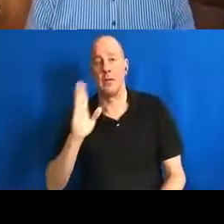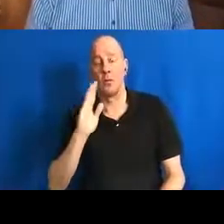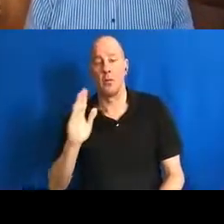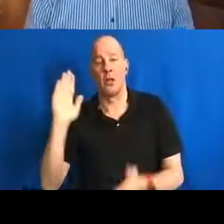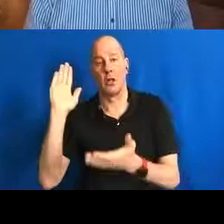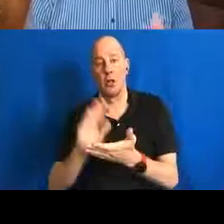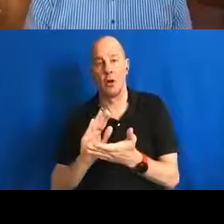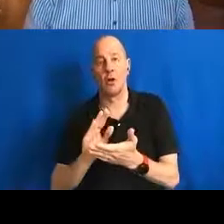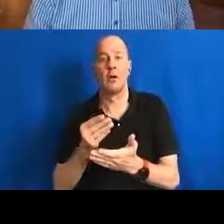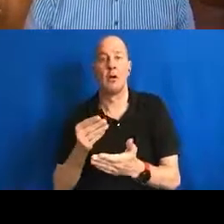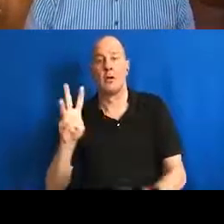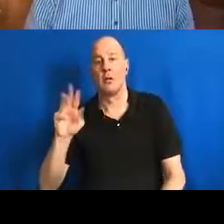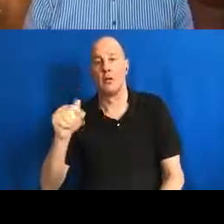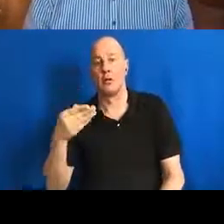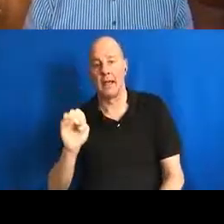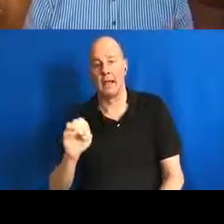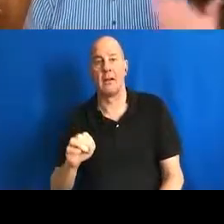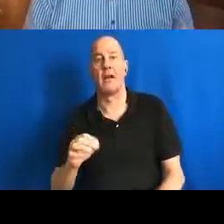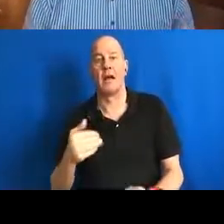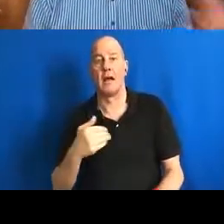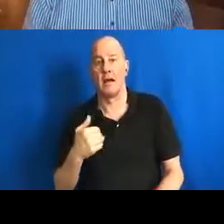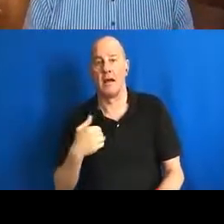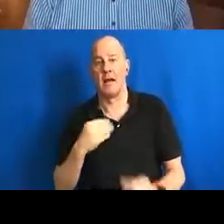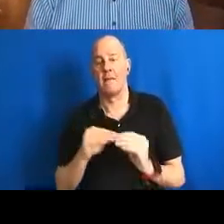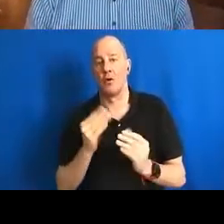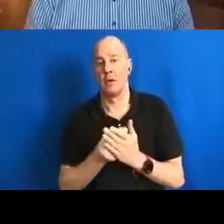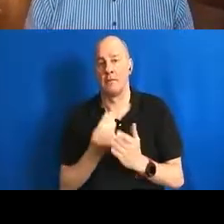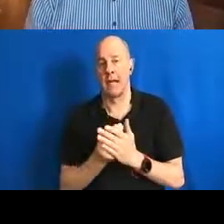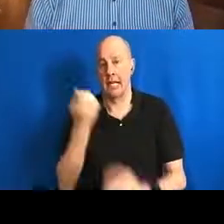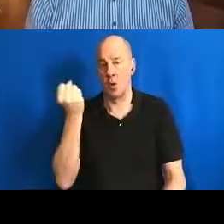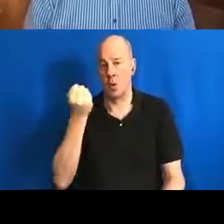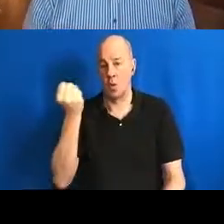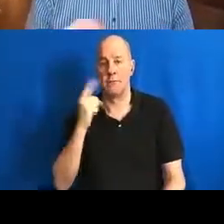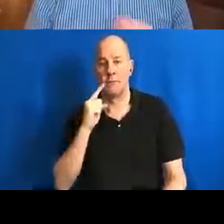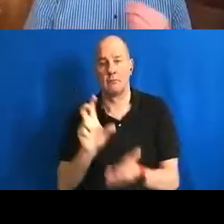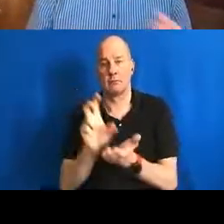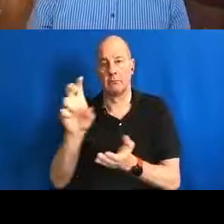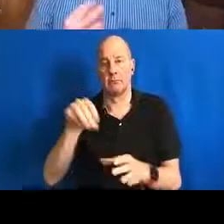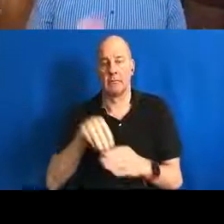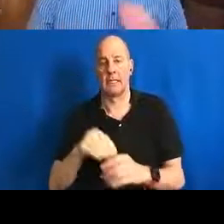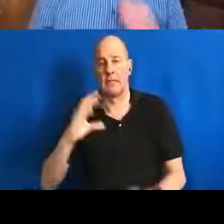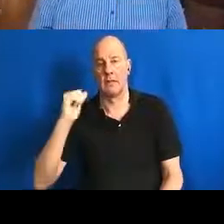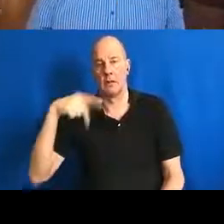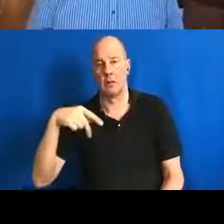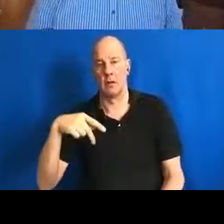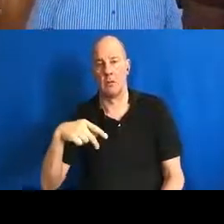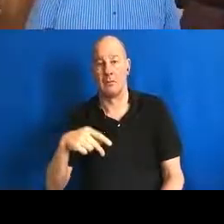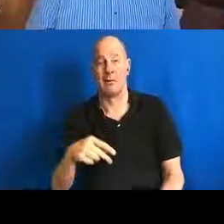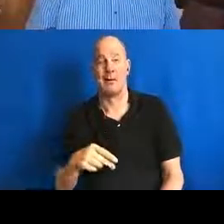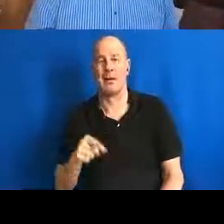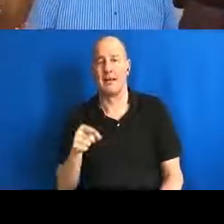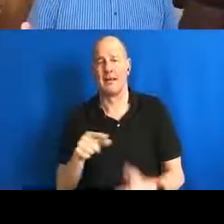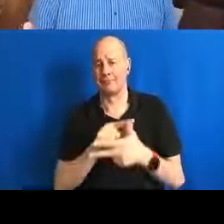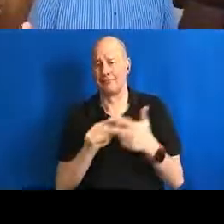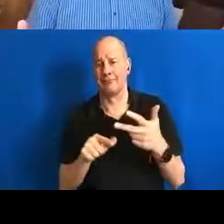patronage, let's take some more of that money and set it aside because we need to invest in our cooperative. So those are just like a few ways of